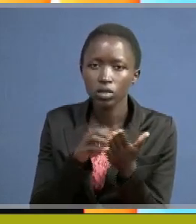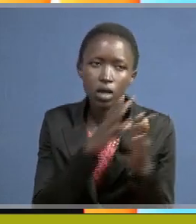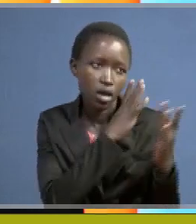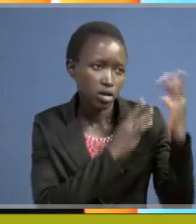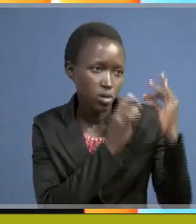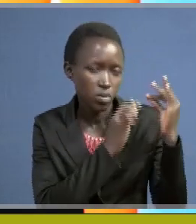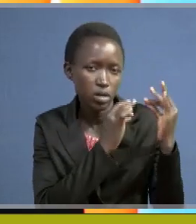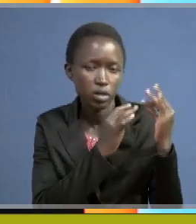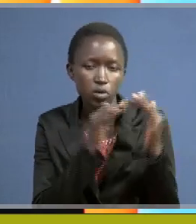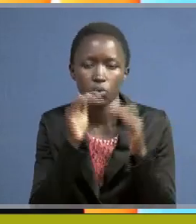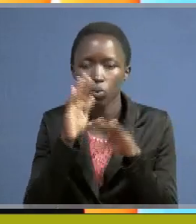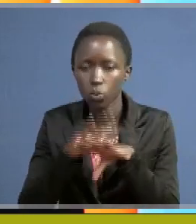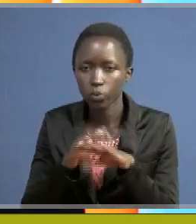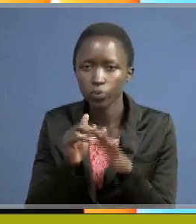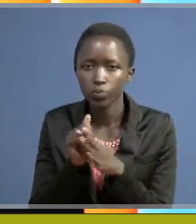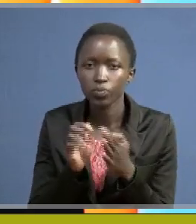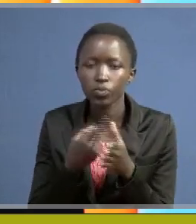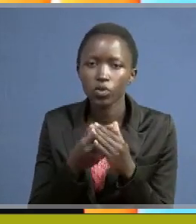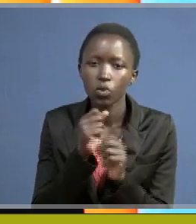on